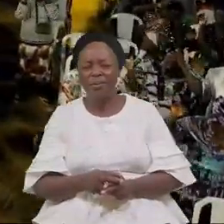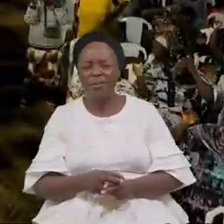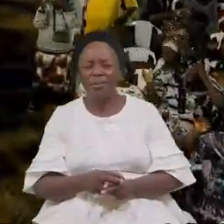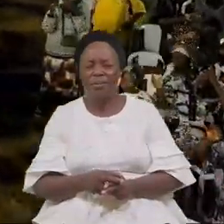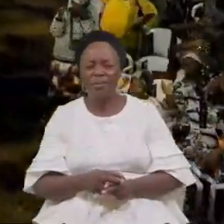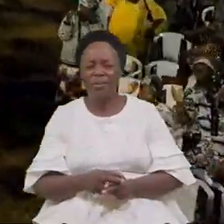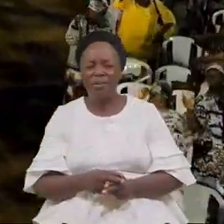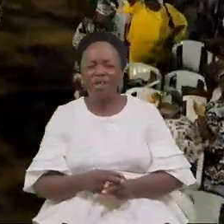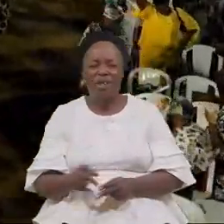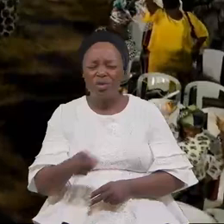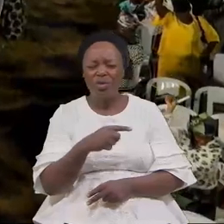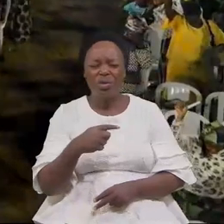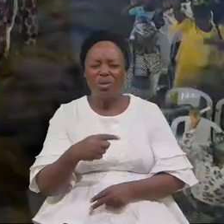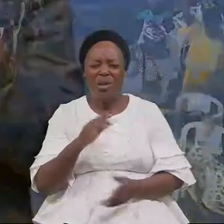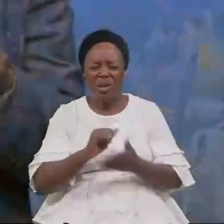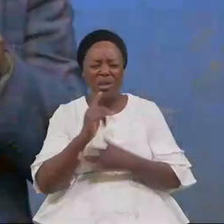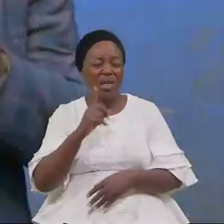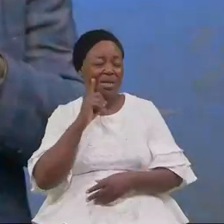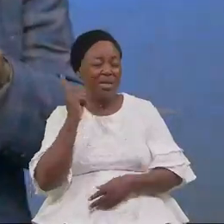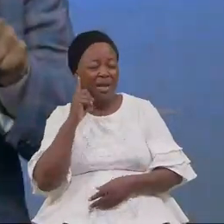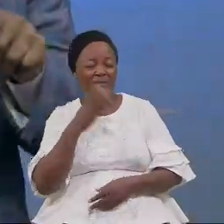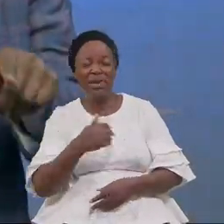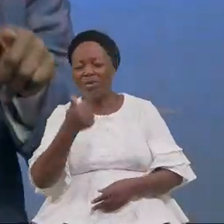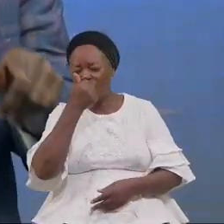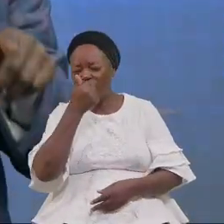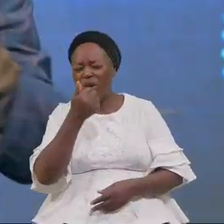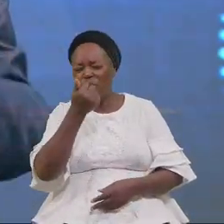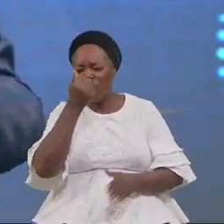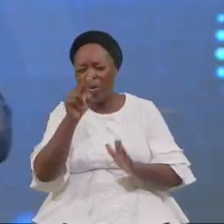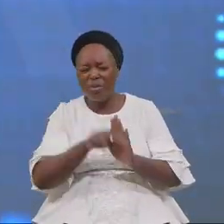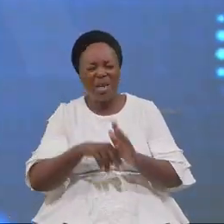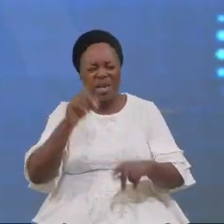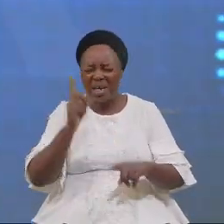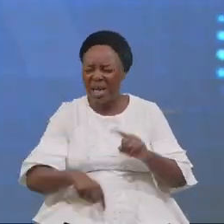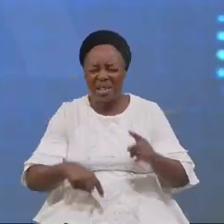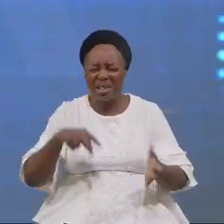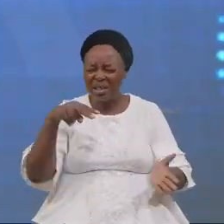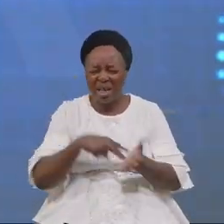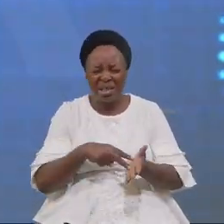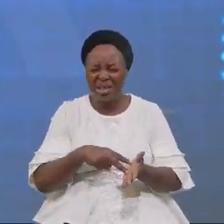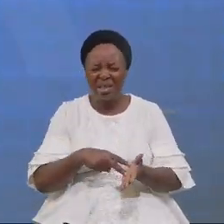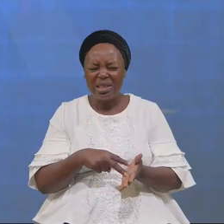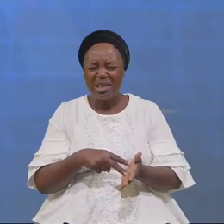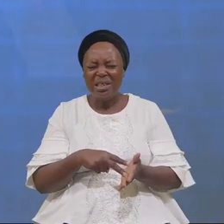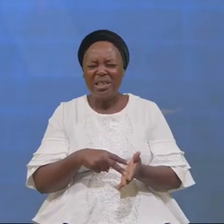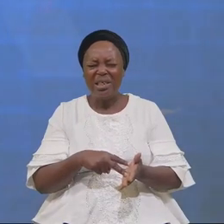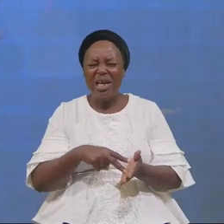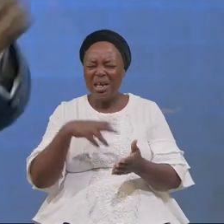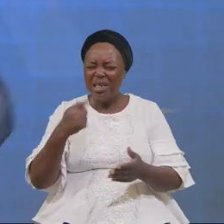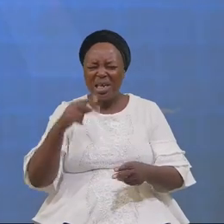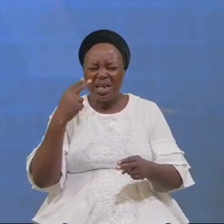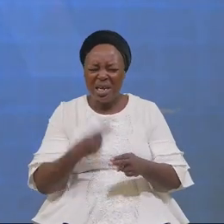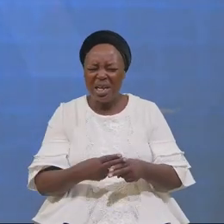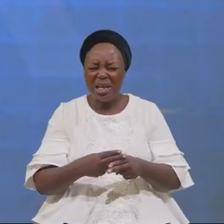Those who are deaf and dumb, dumbness cannot withstand the name of